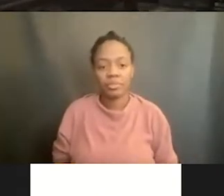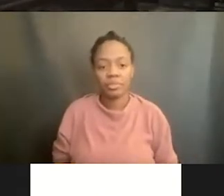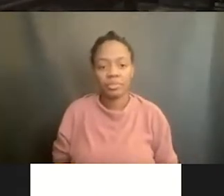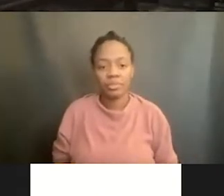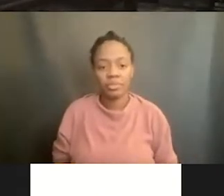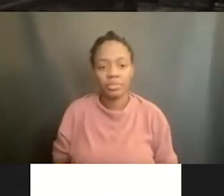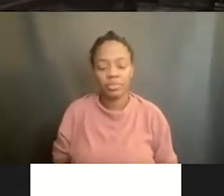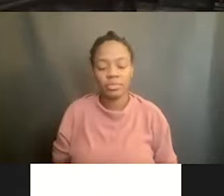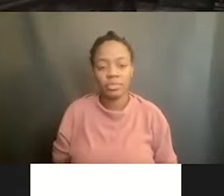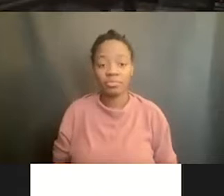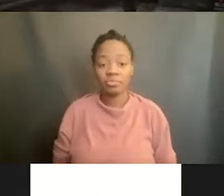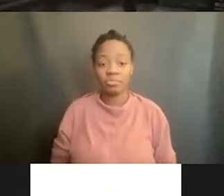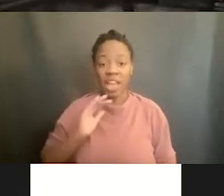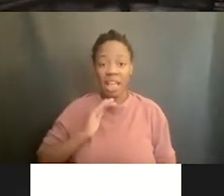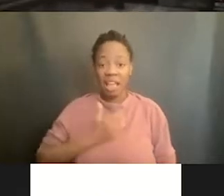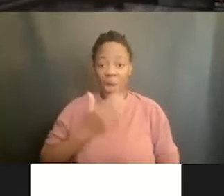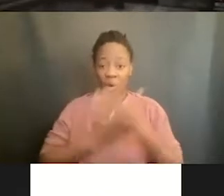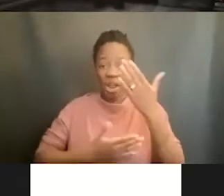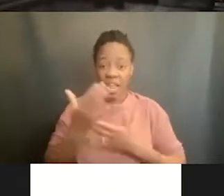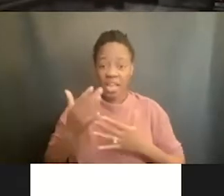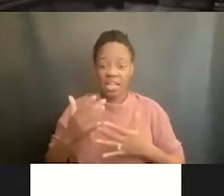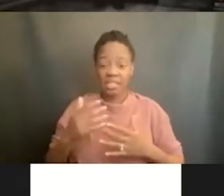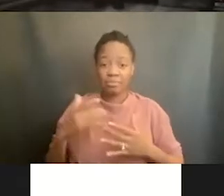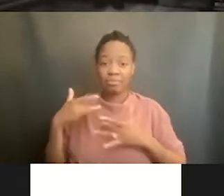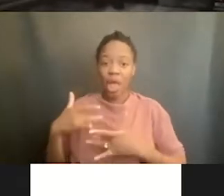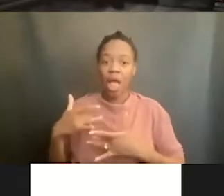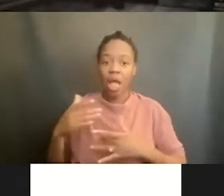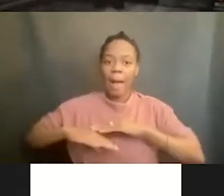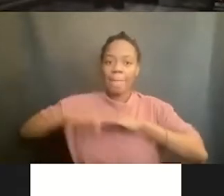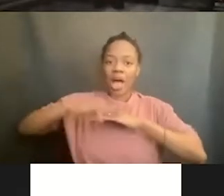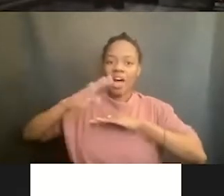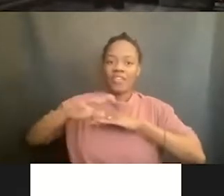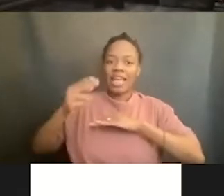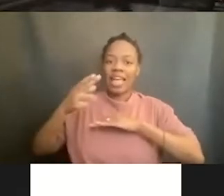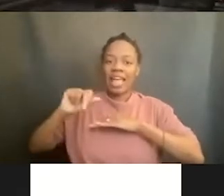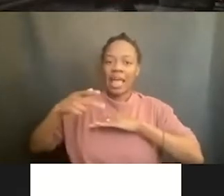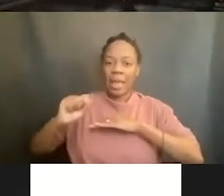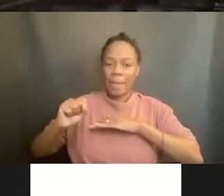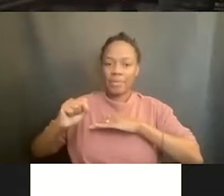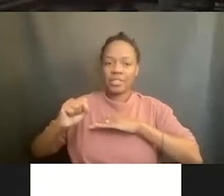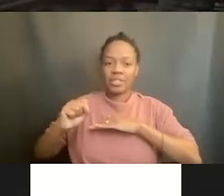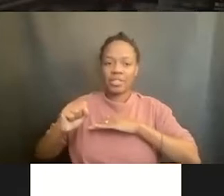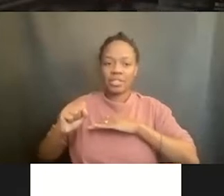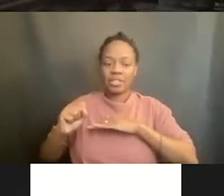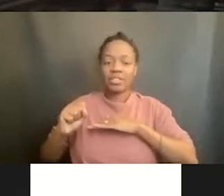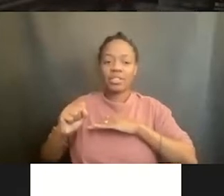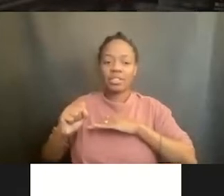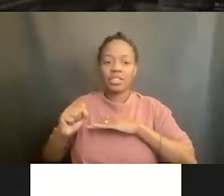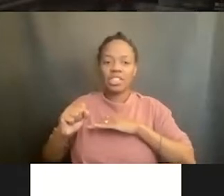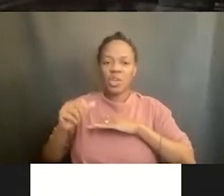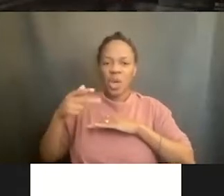So our hands are usually above our hips and they just kind of stay there. Our hips, there's